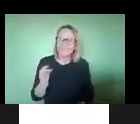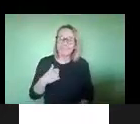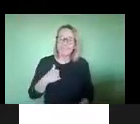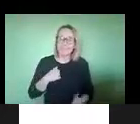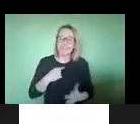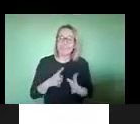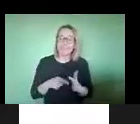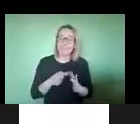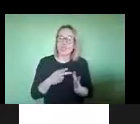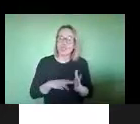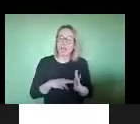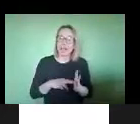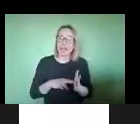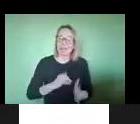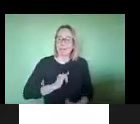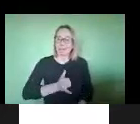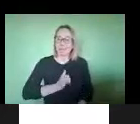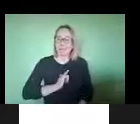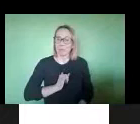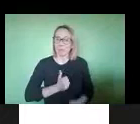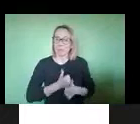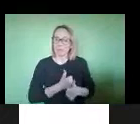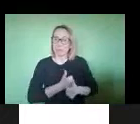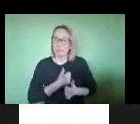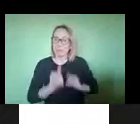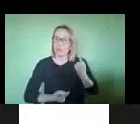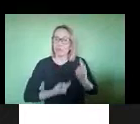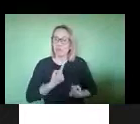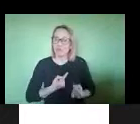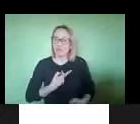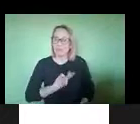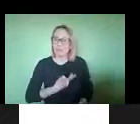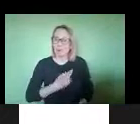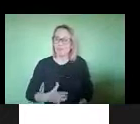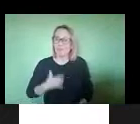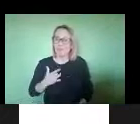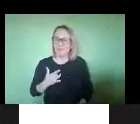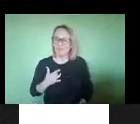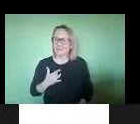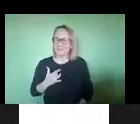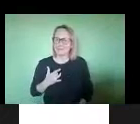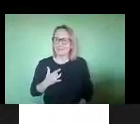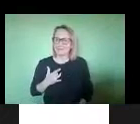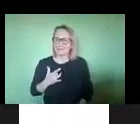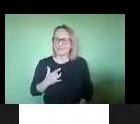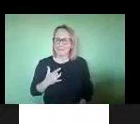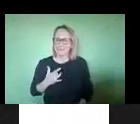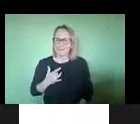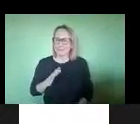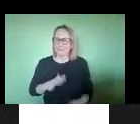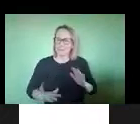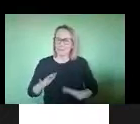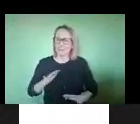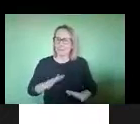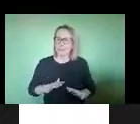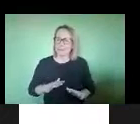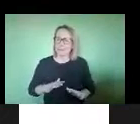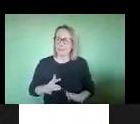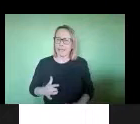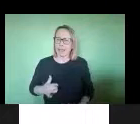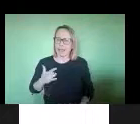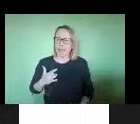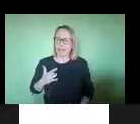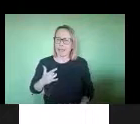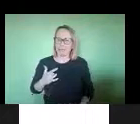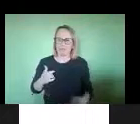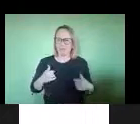of offered each other peer support, because we felt we were kind of at that stage of our life where we didn't